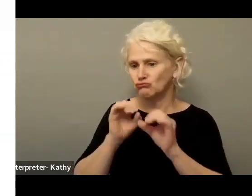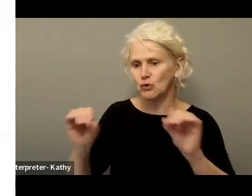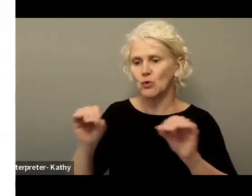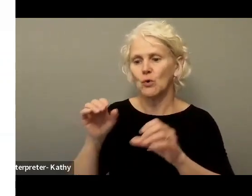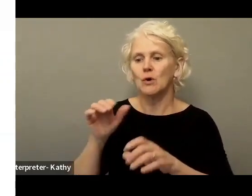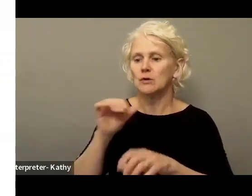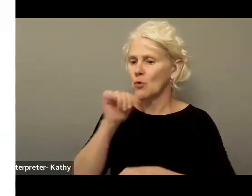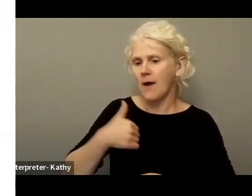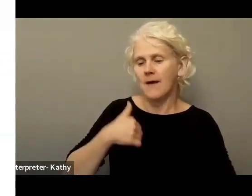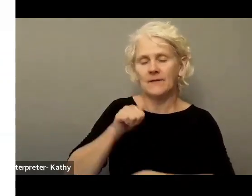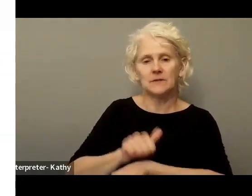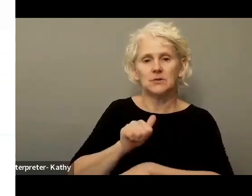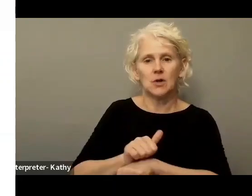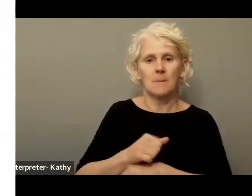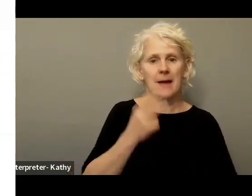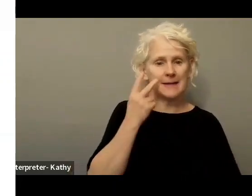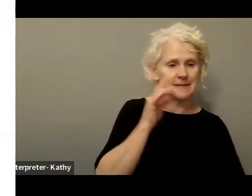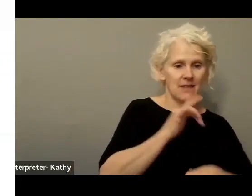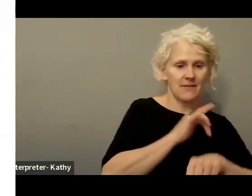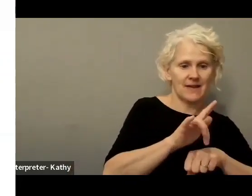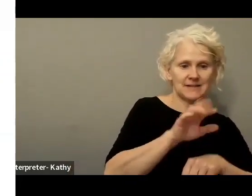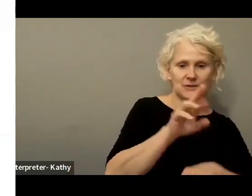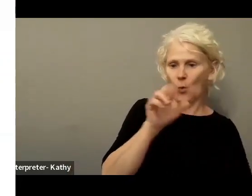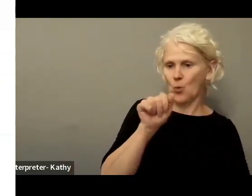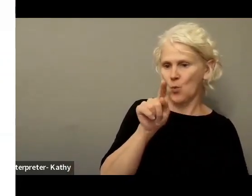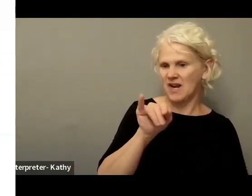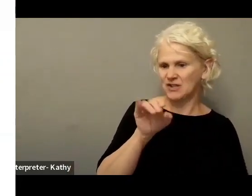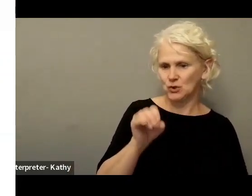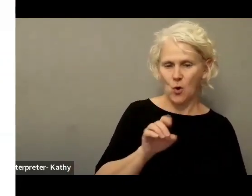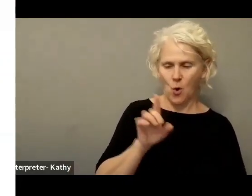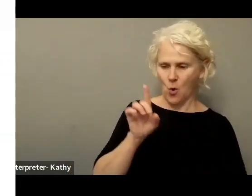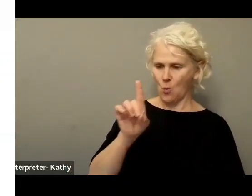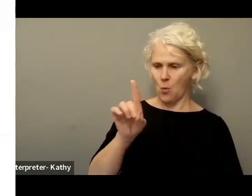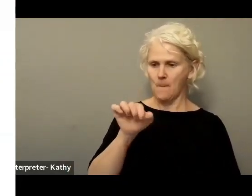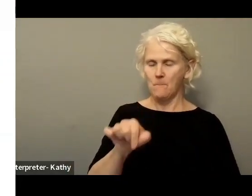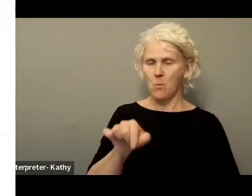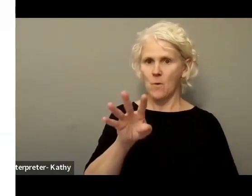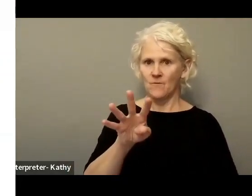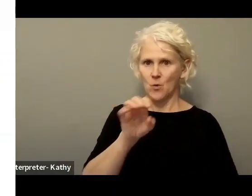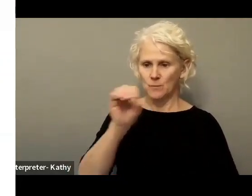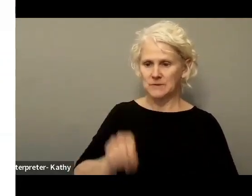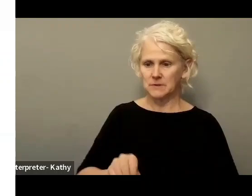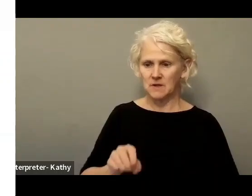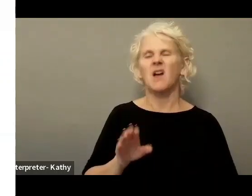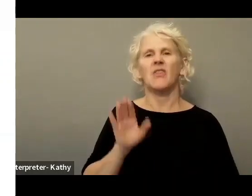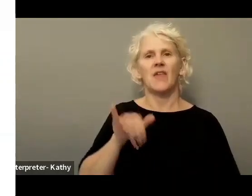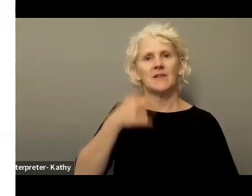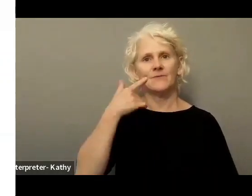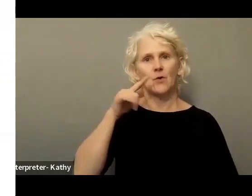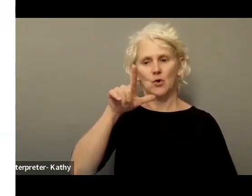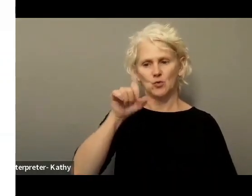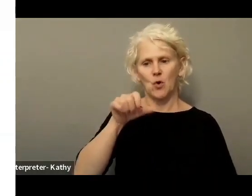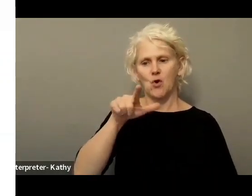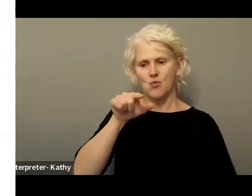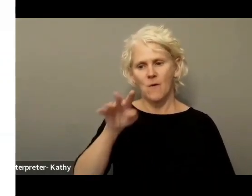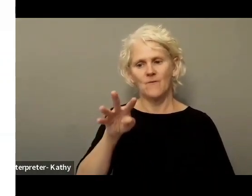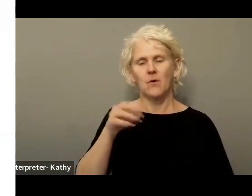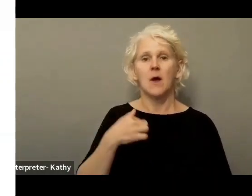job seeker ratio here, which is at 1.4% for 2024, meaning